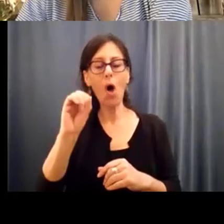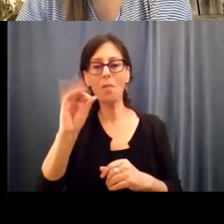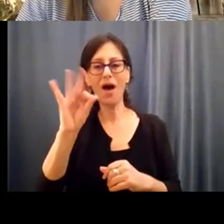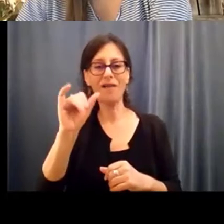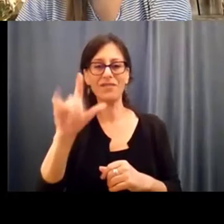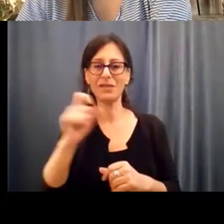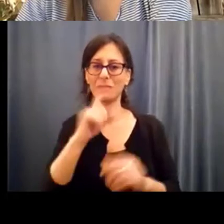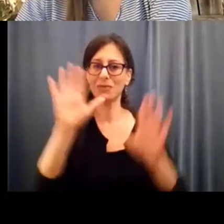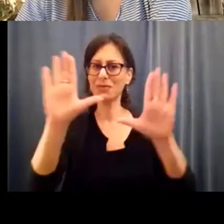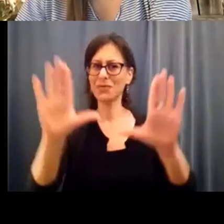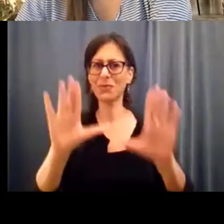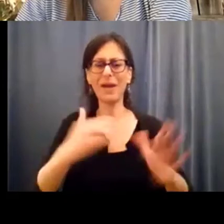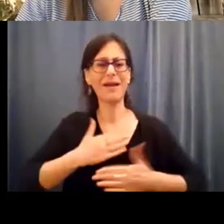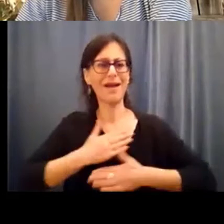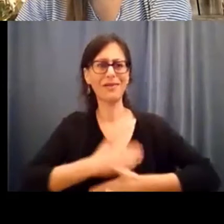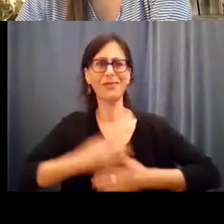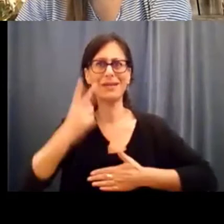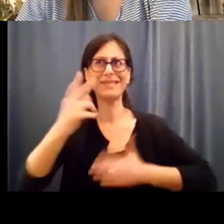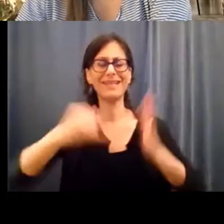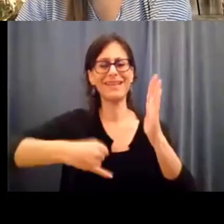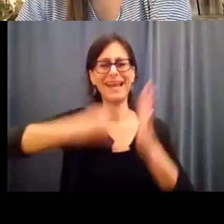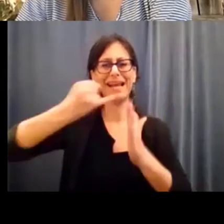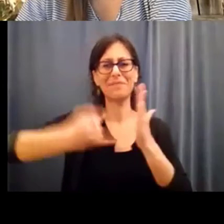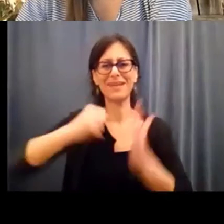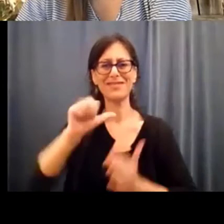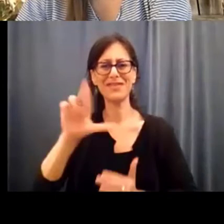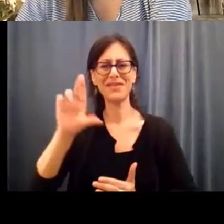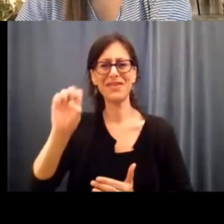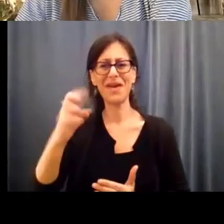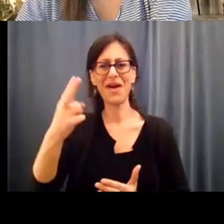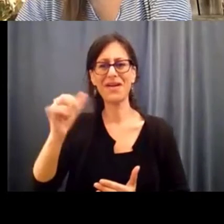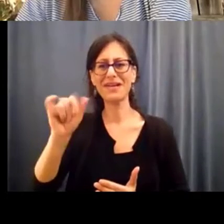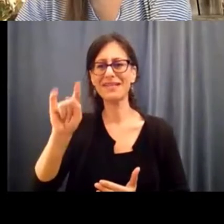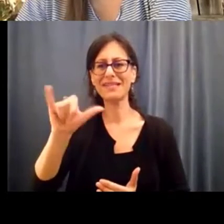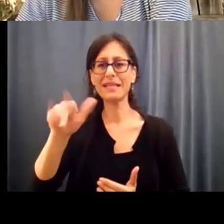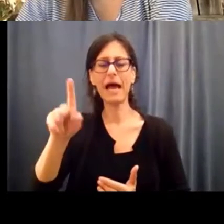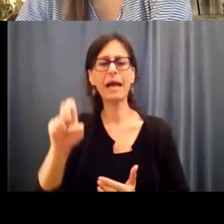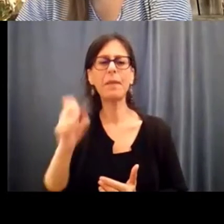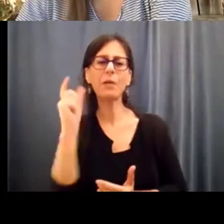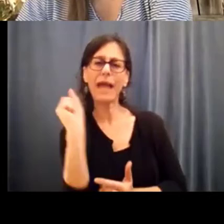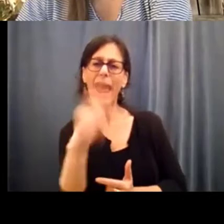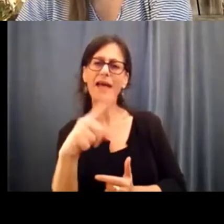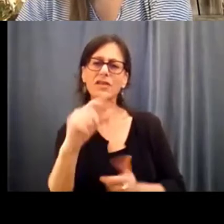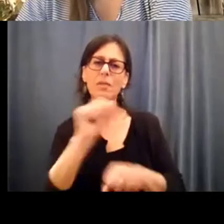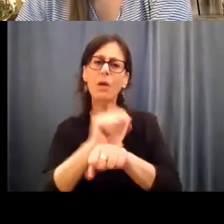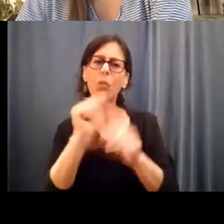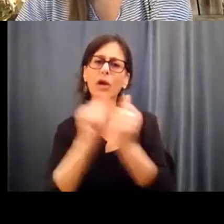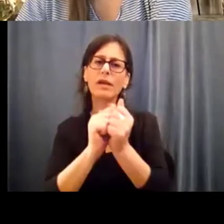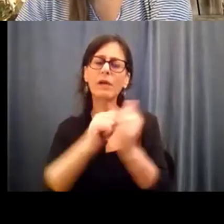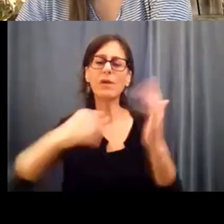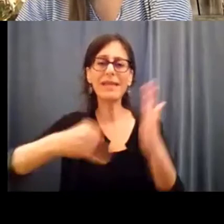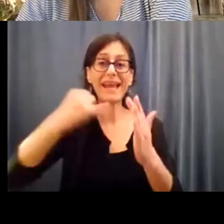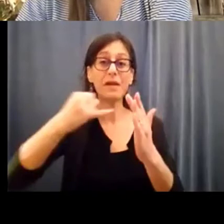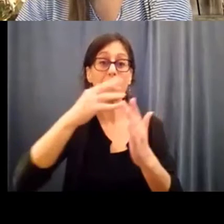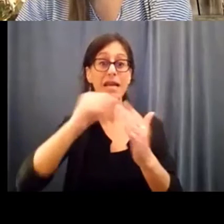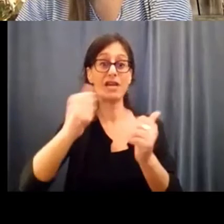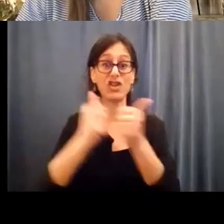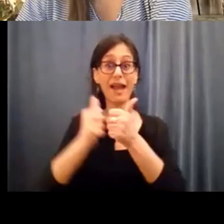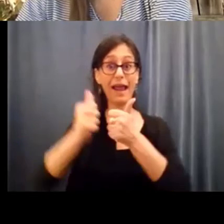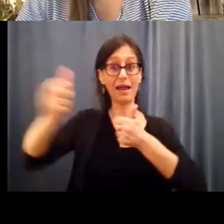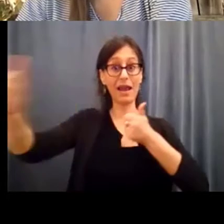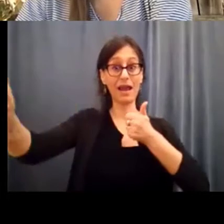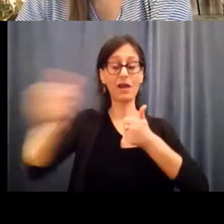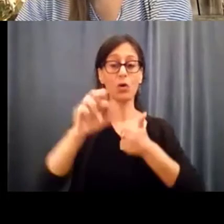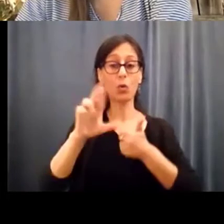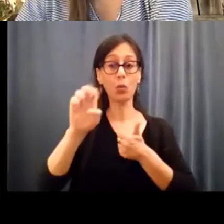and was so large. Love seeing all the animation archetypes. Were there any parts of working with animation and working remotely that